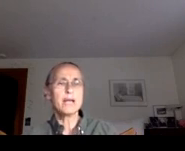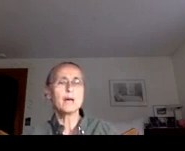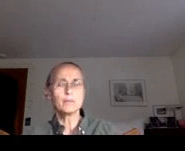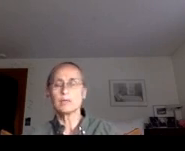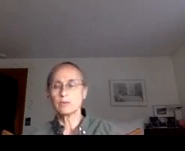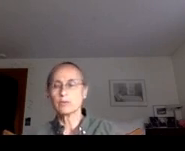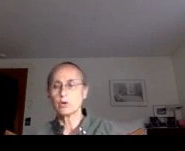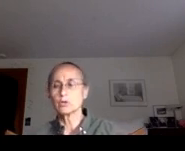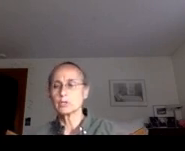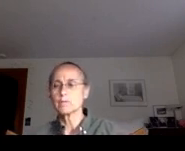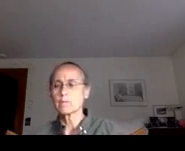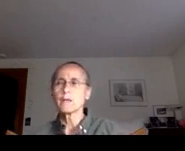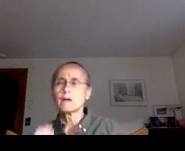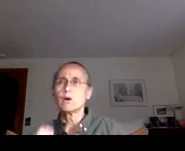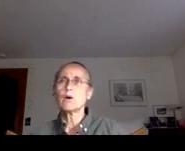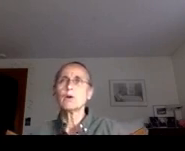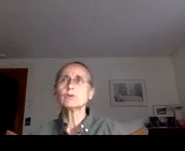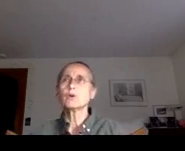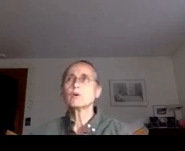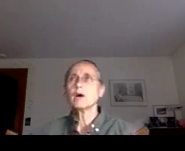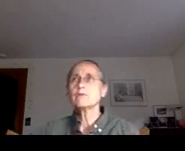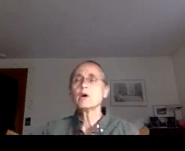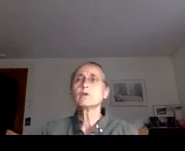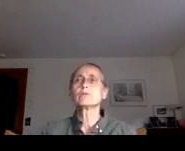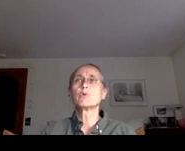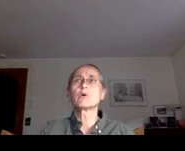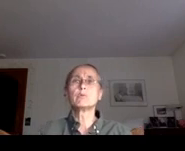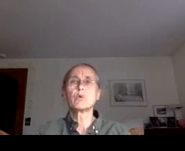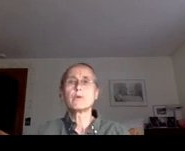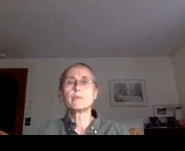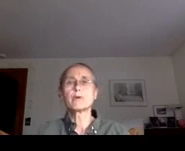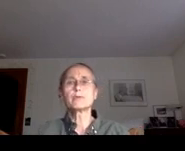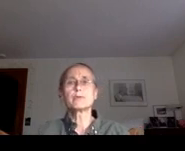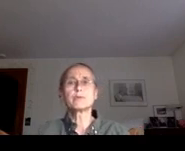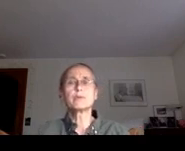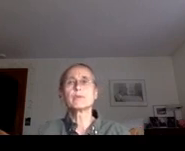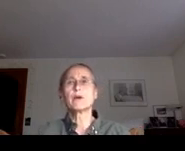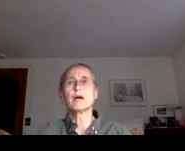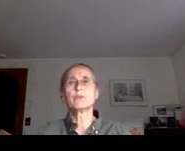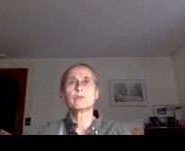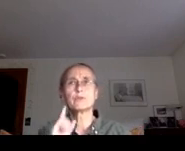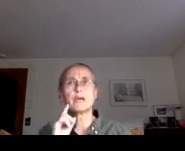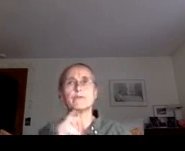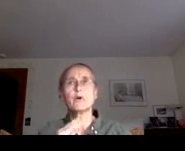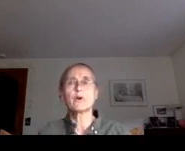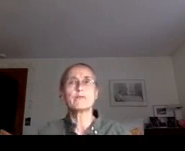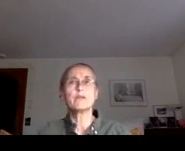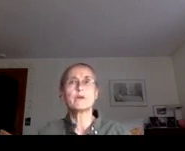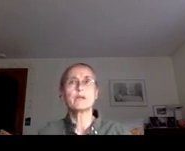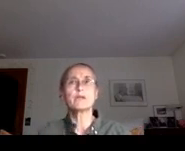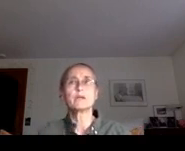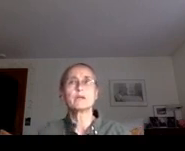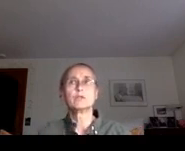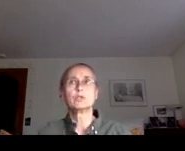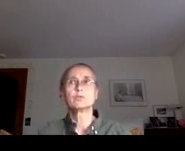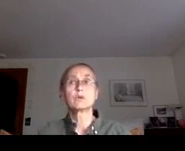I not be concerned. Also, I've noticed more and more that birth to three providers for deaf and hard of